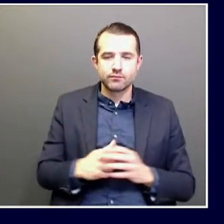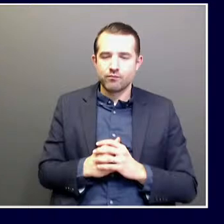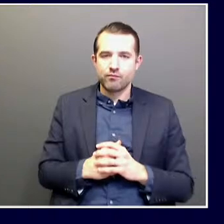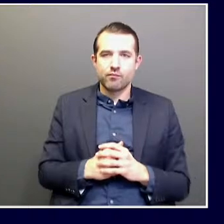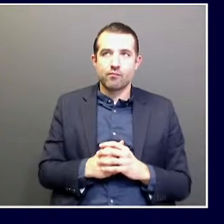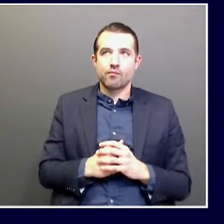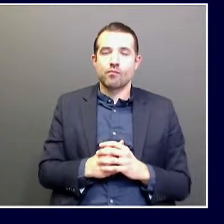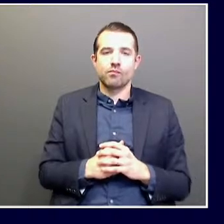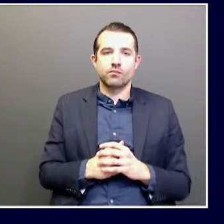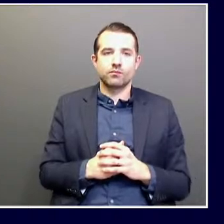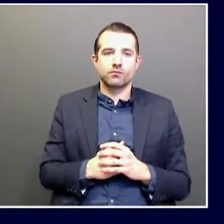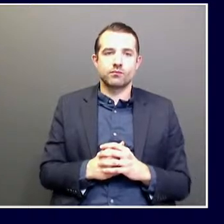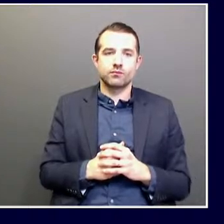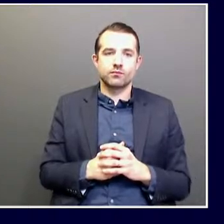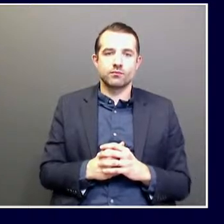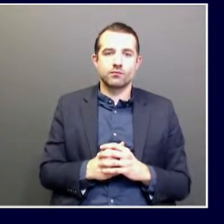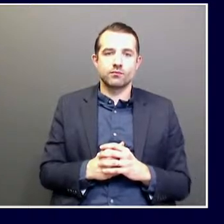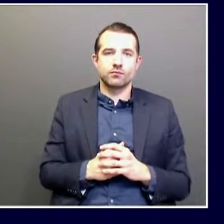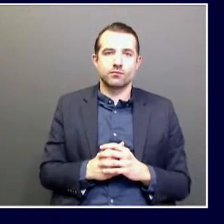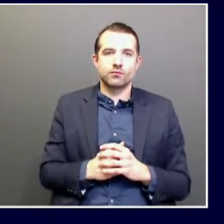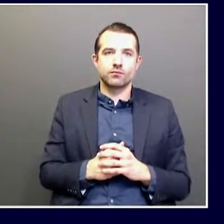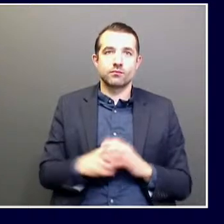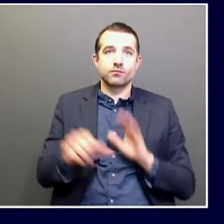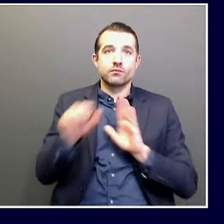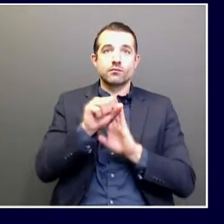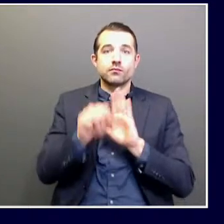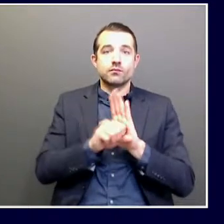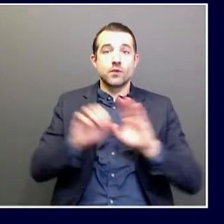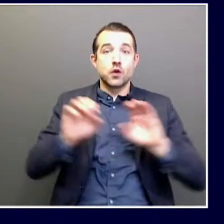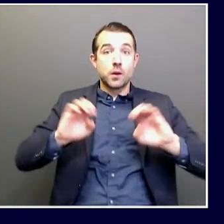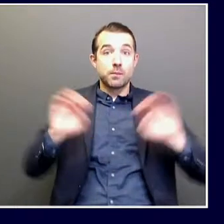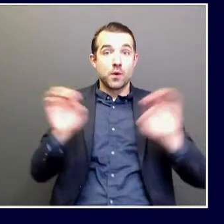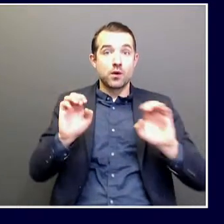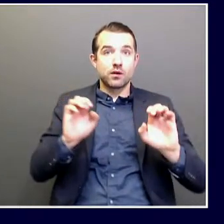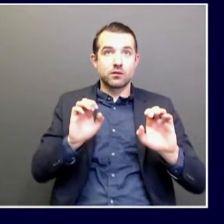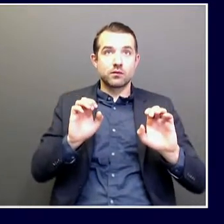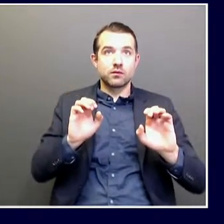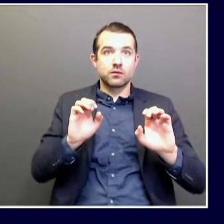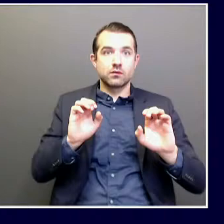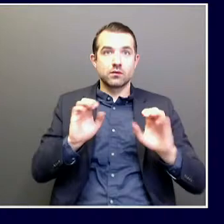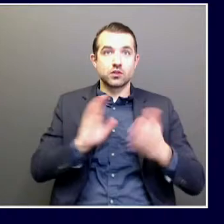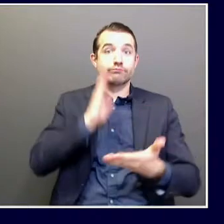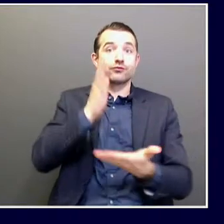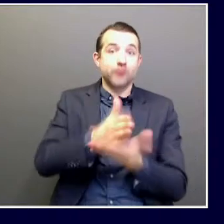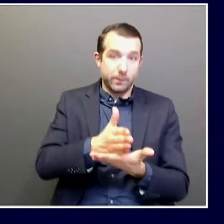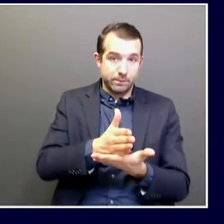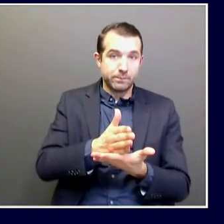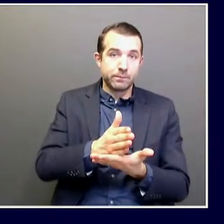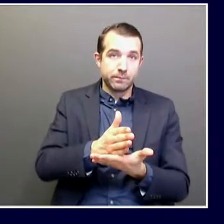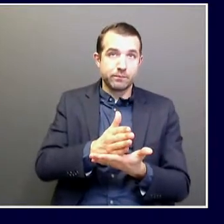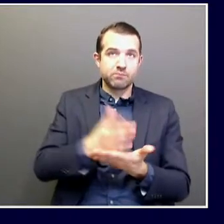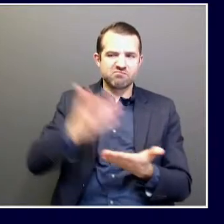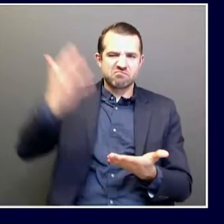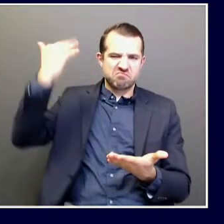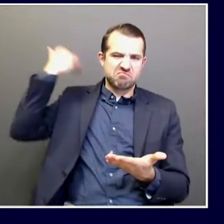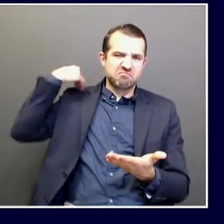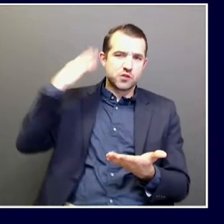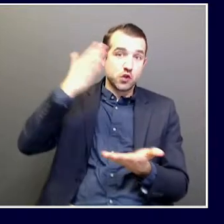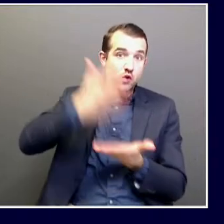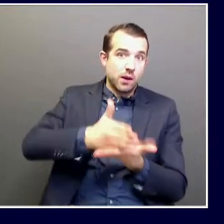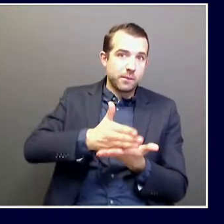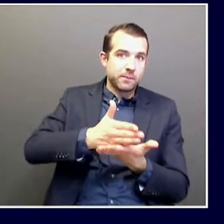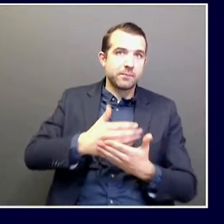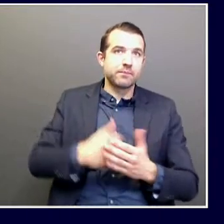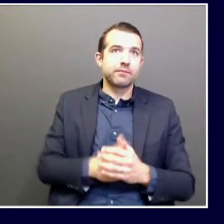since the state of emergency has ended, the state adding back, some efforts that were kind of hallmarks, I think, of the beginning of the